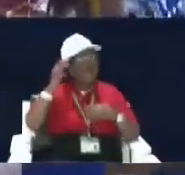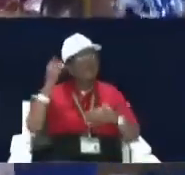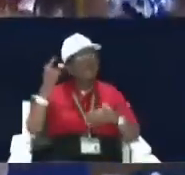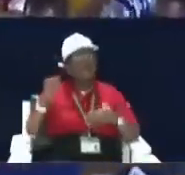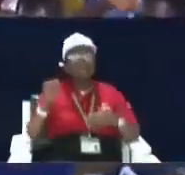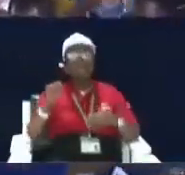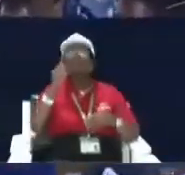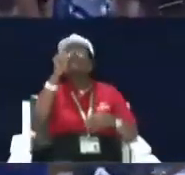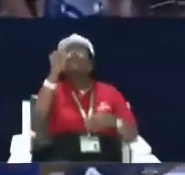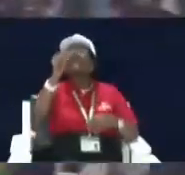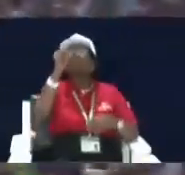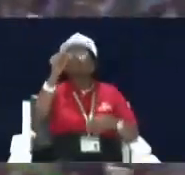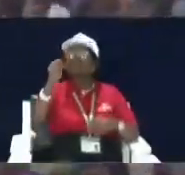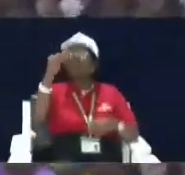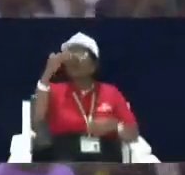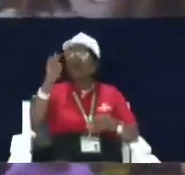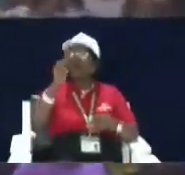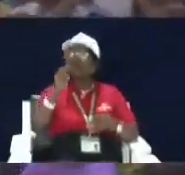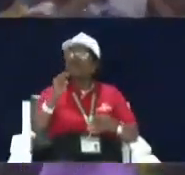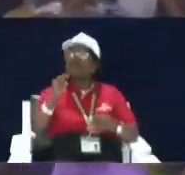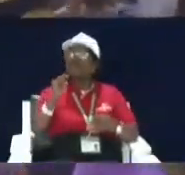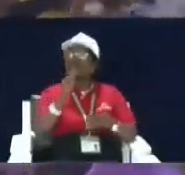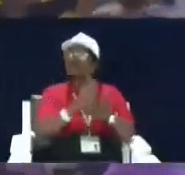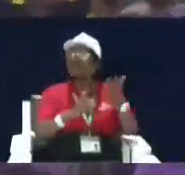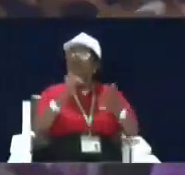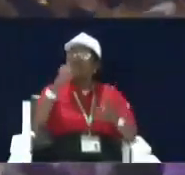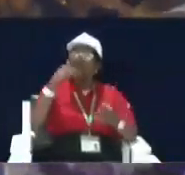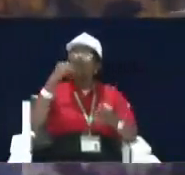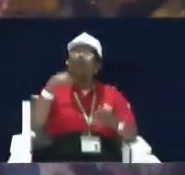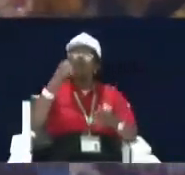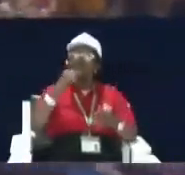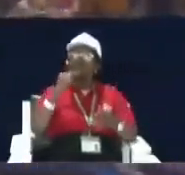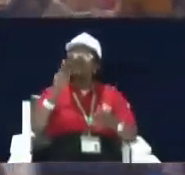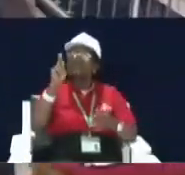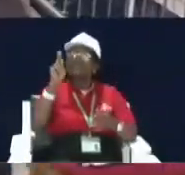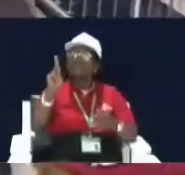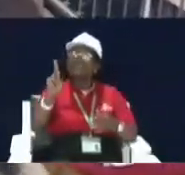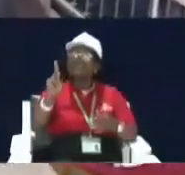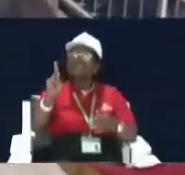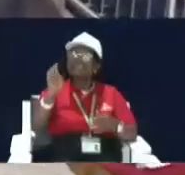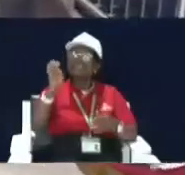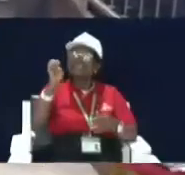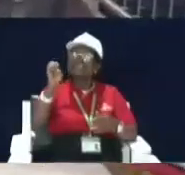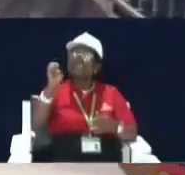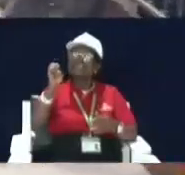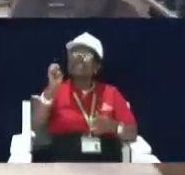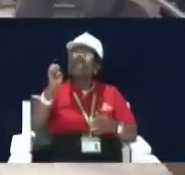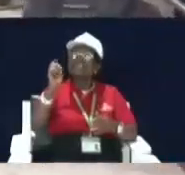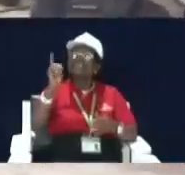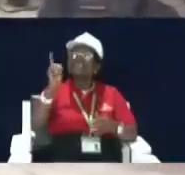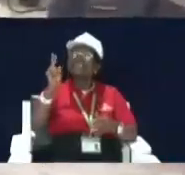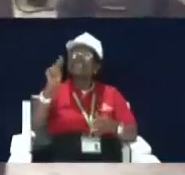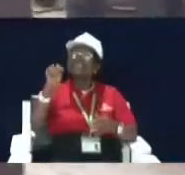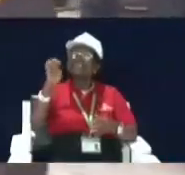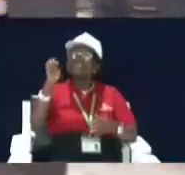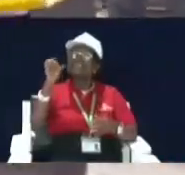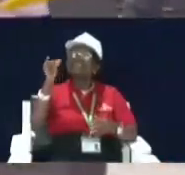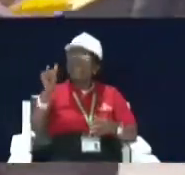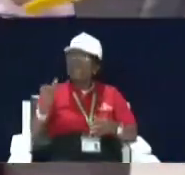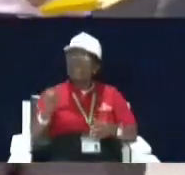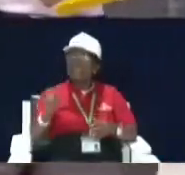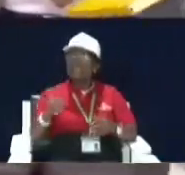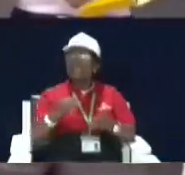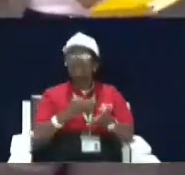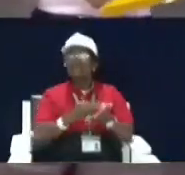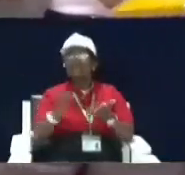had failed completely and it merely took Holy Communion and God gave him a brand new kidney.